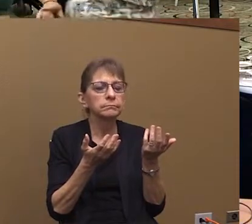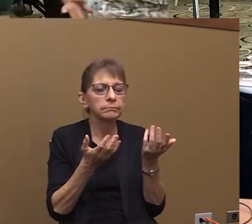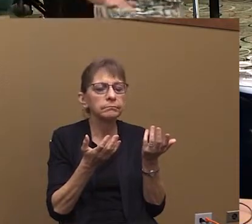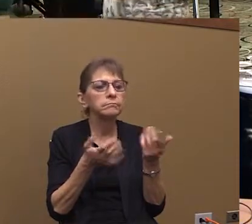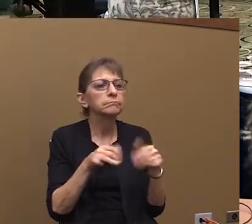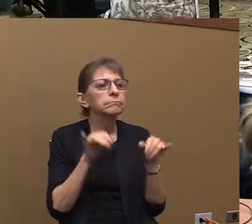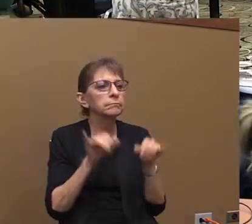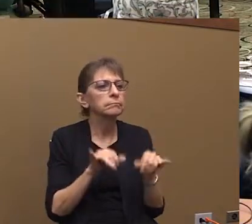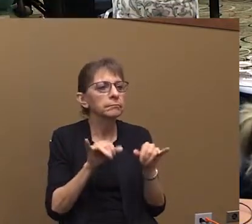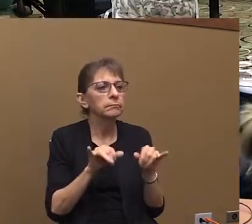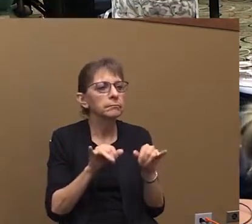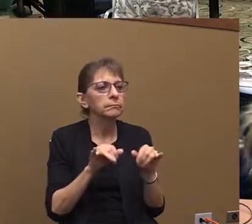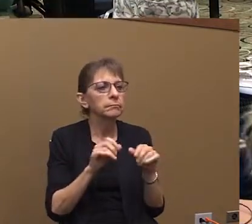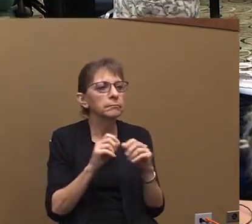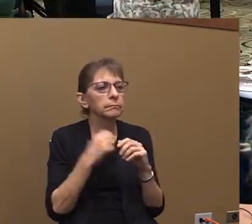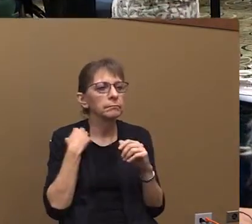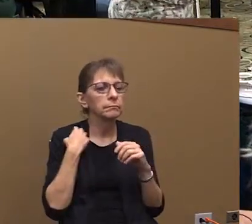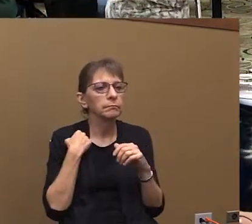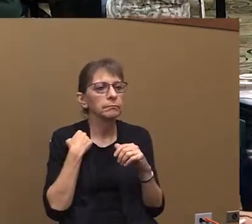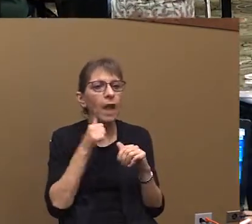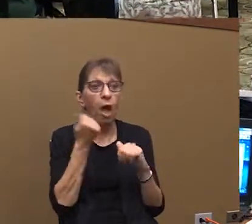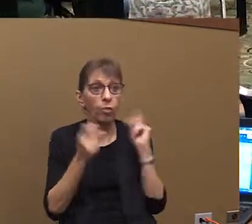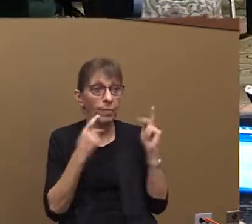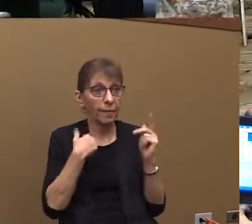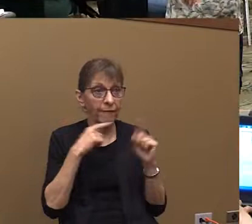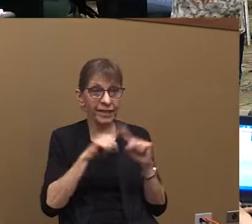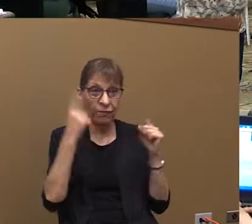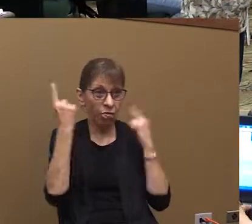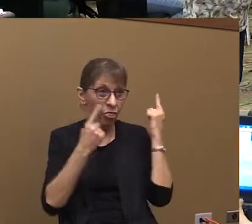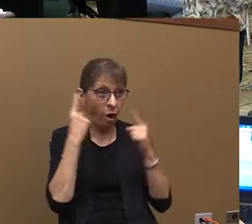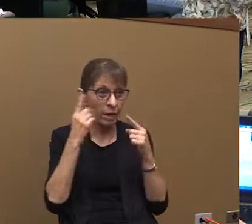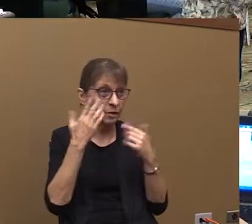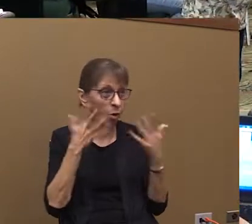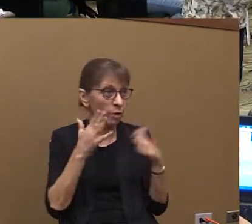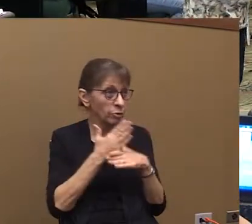Anybody else have different thoughts than we have shared?